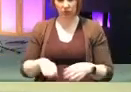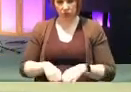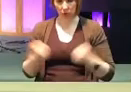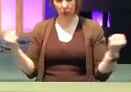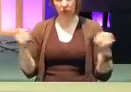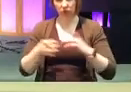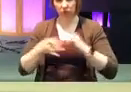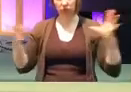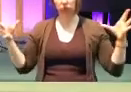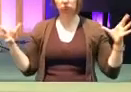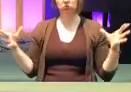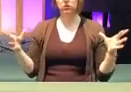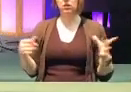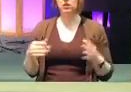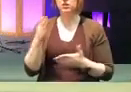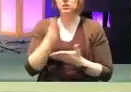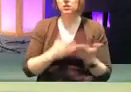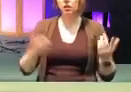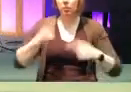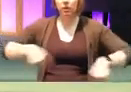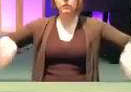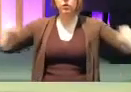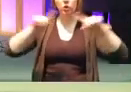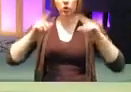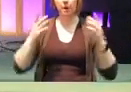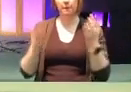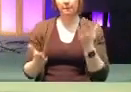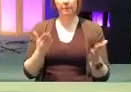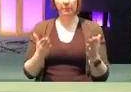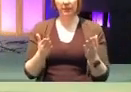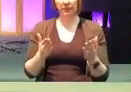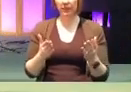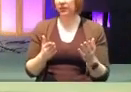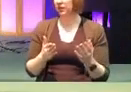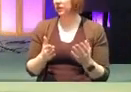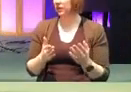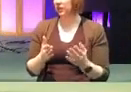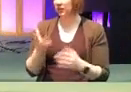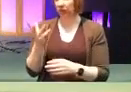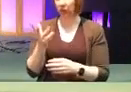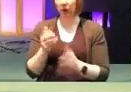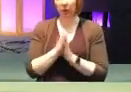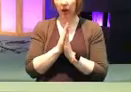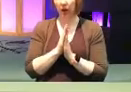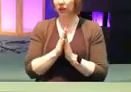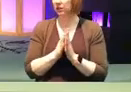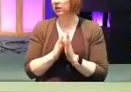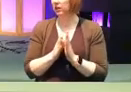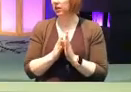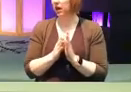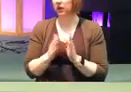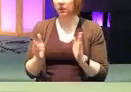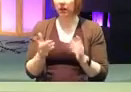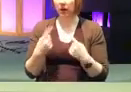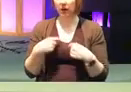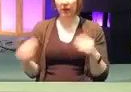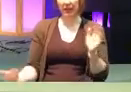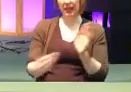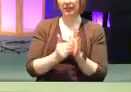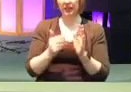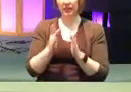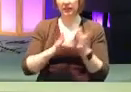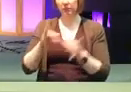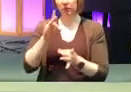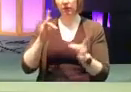broken it. And some of you may need to actually take your hands out. I've done that many times when I prayed to God. I come against right now that